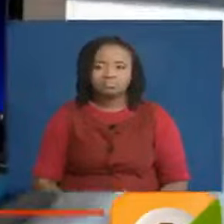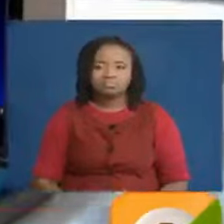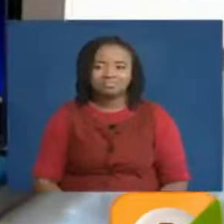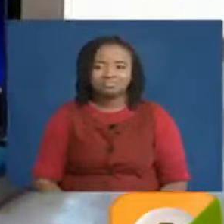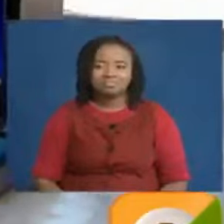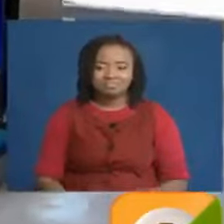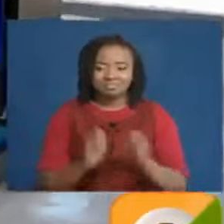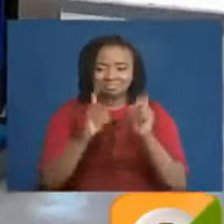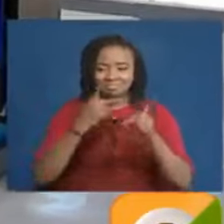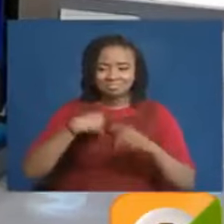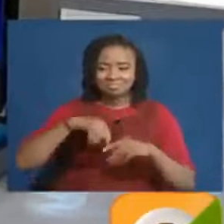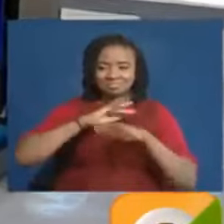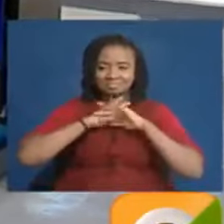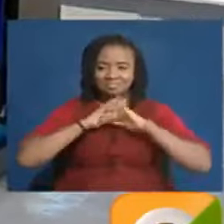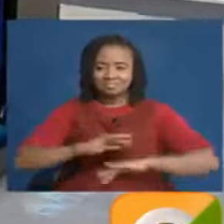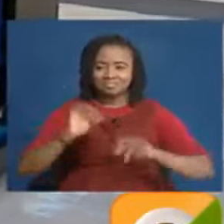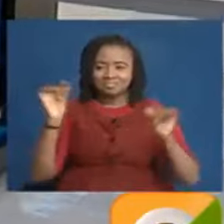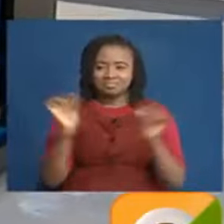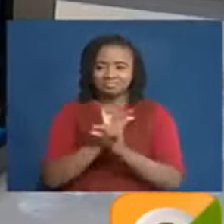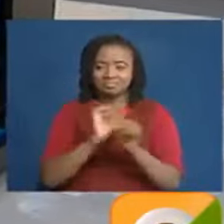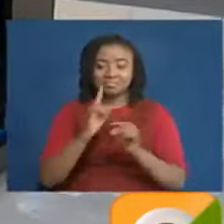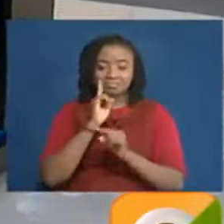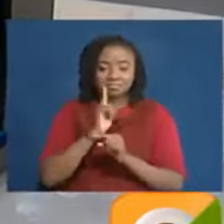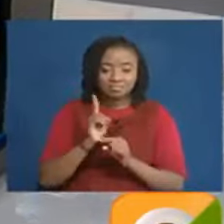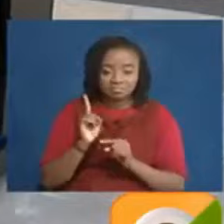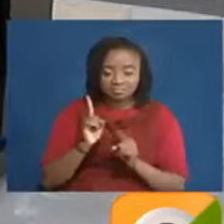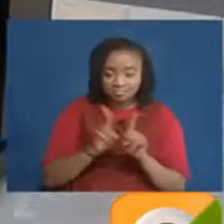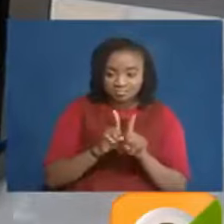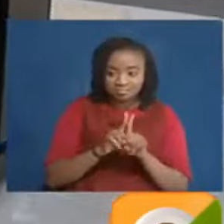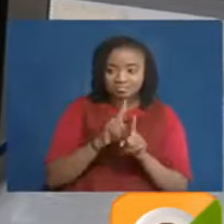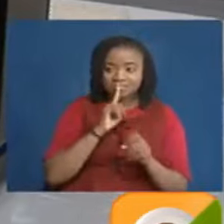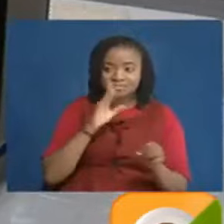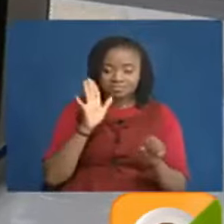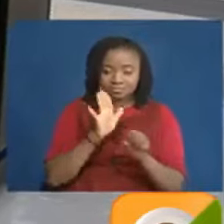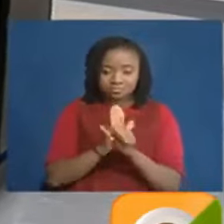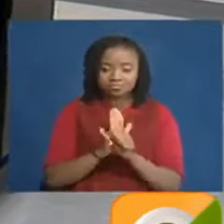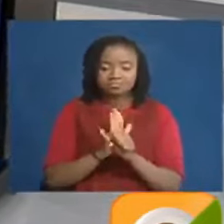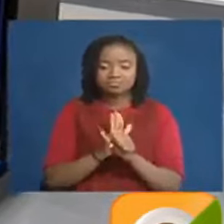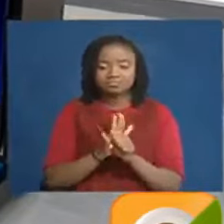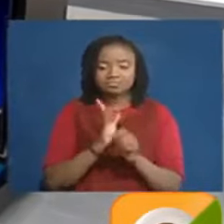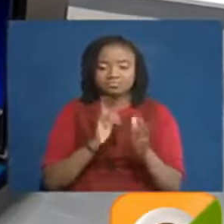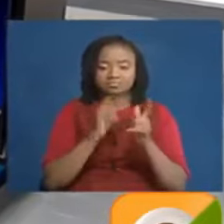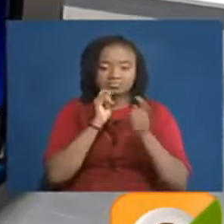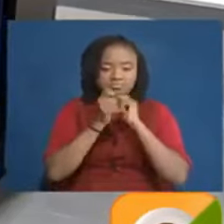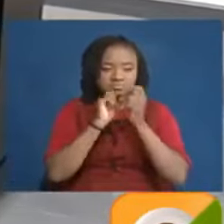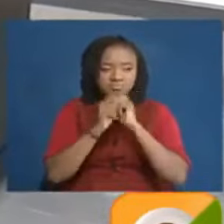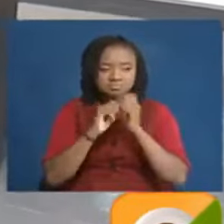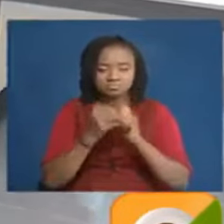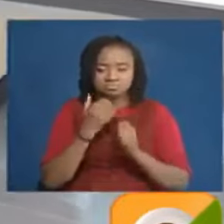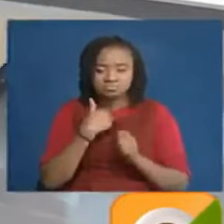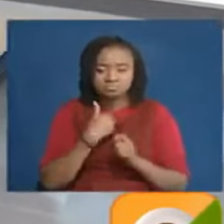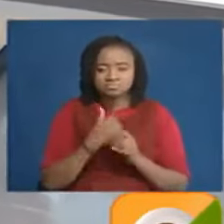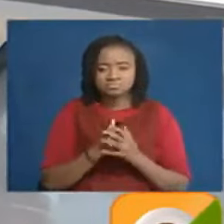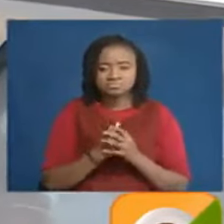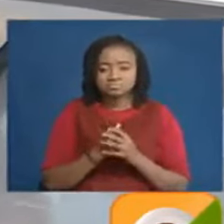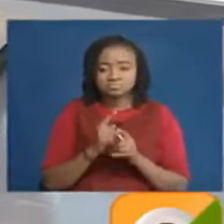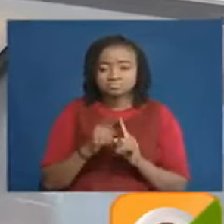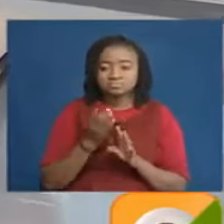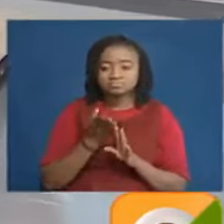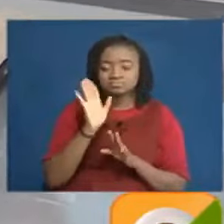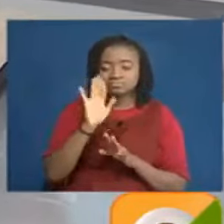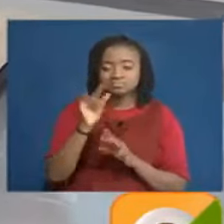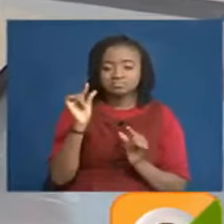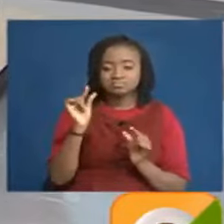We take a break on a Citizen Weekend, but as promised, I'll be joined by Ambassador Martin Kimani on the other side of this